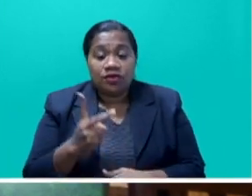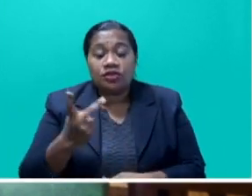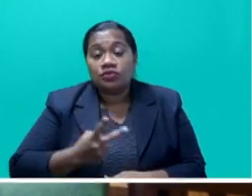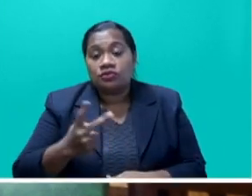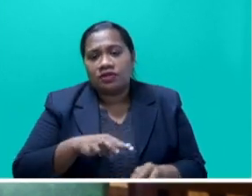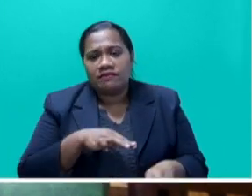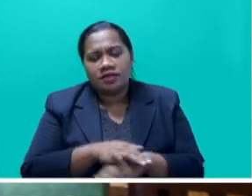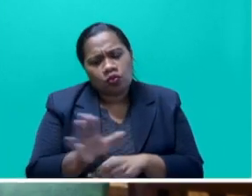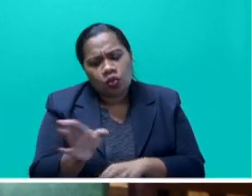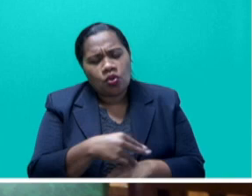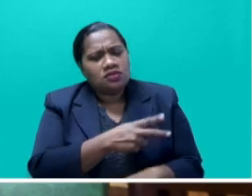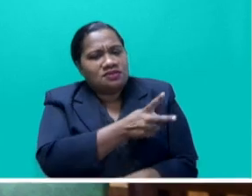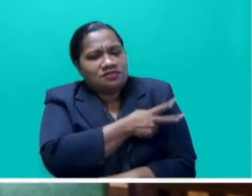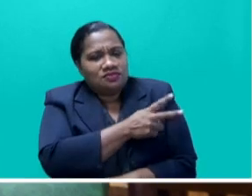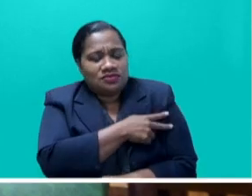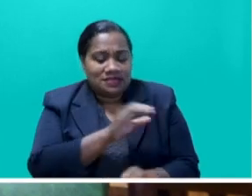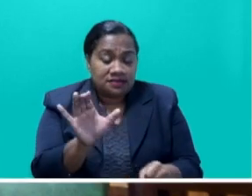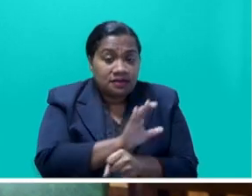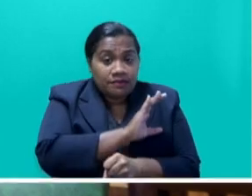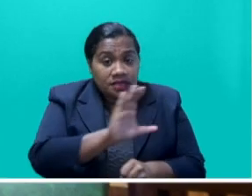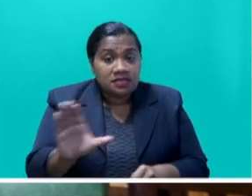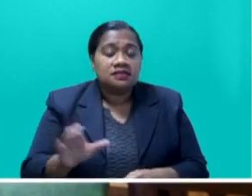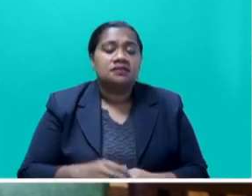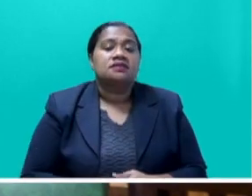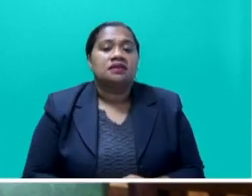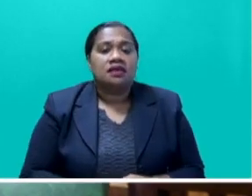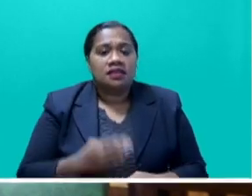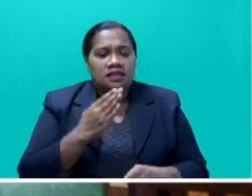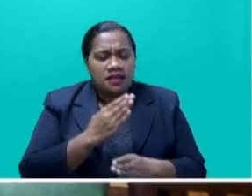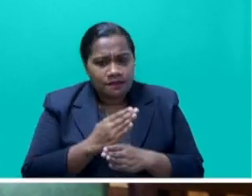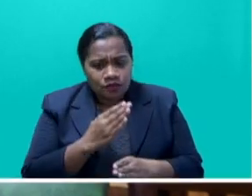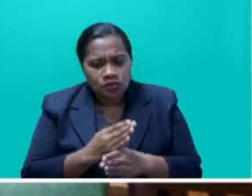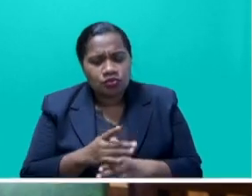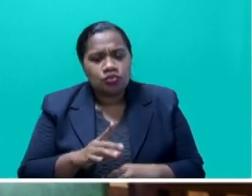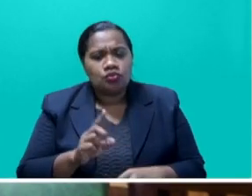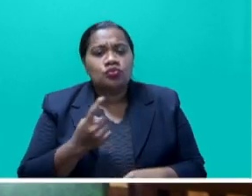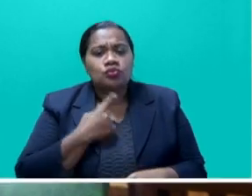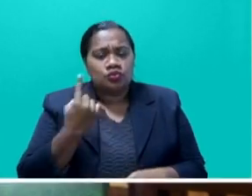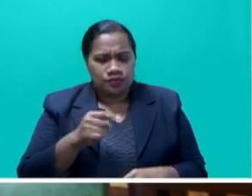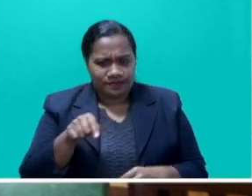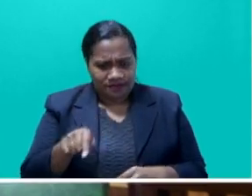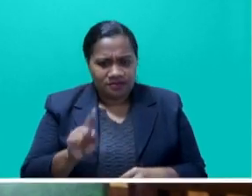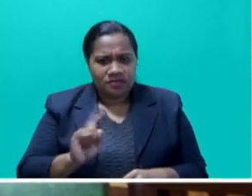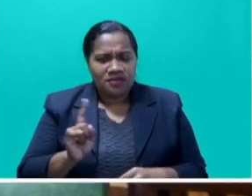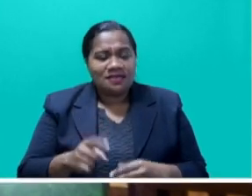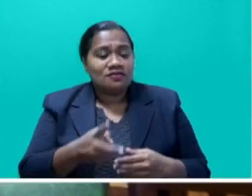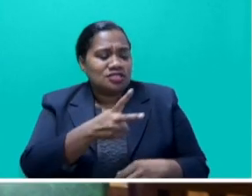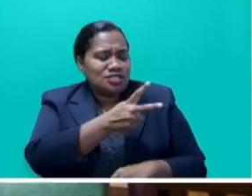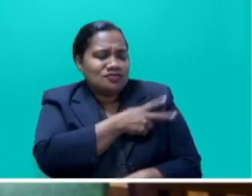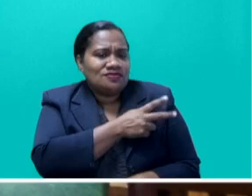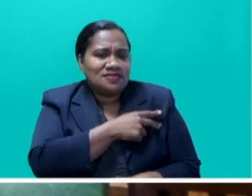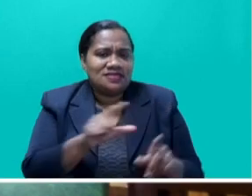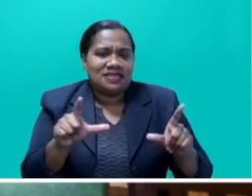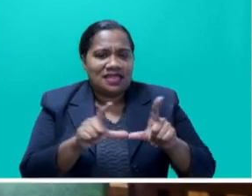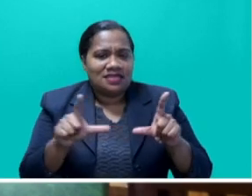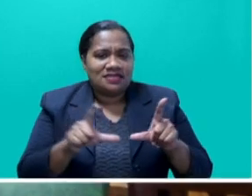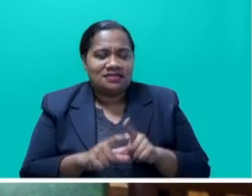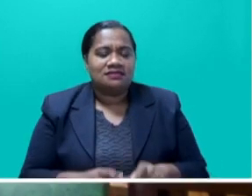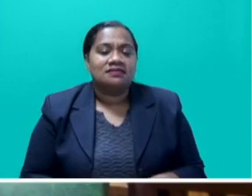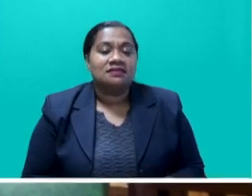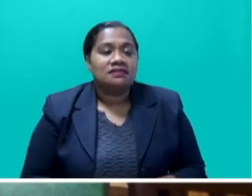companies and security industry employees who are required to possess and maintain a security license. This is an